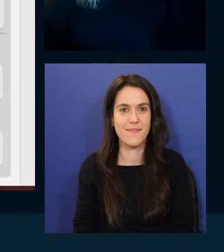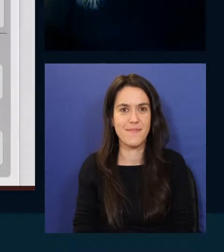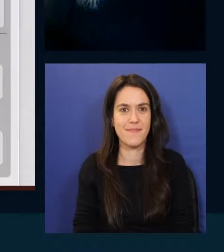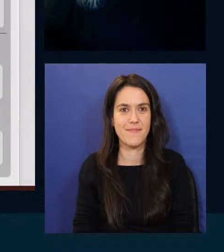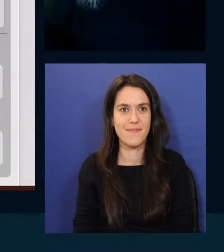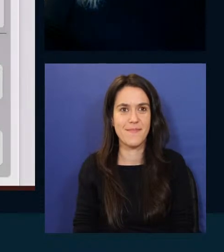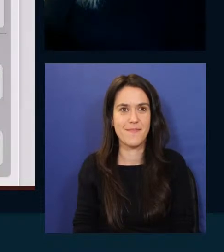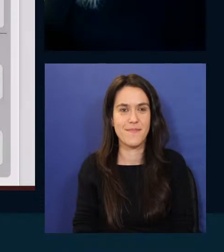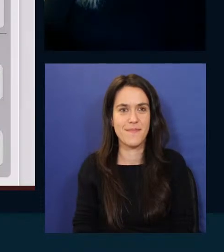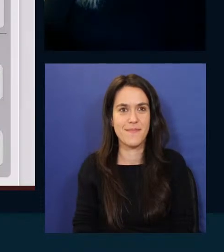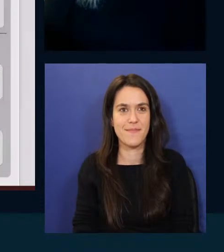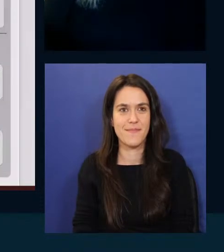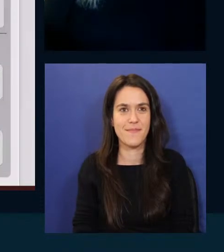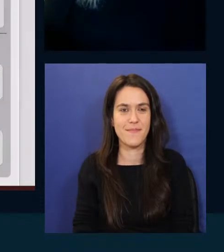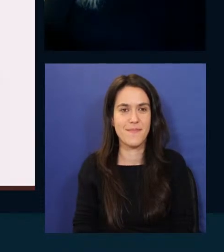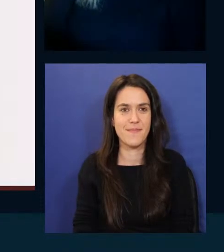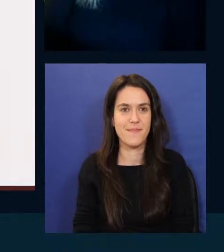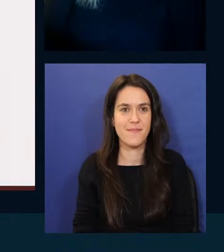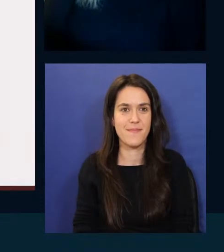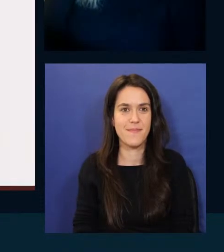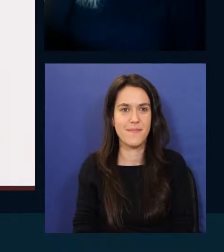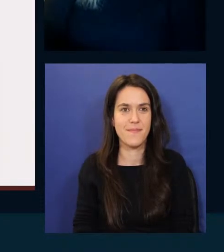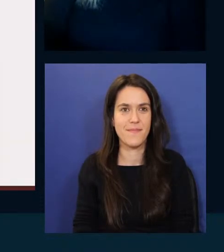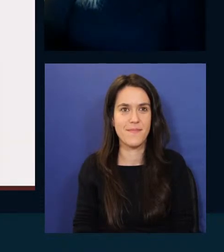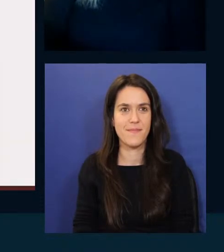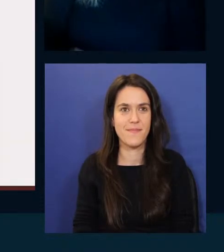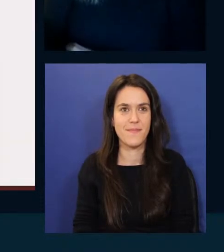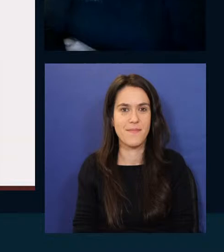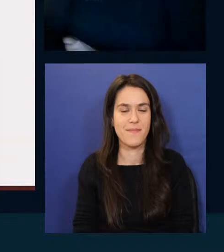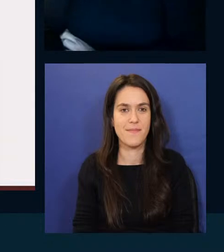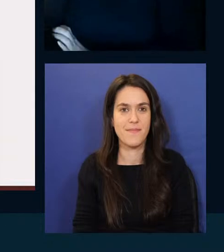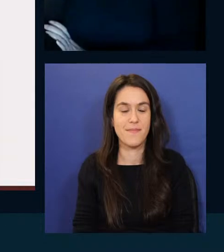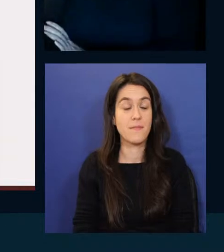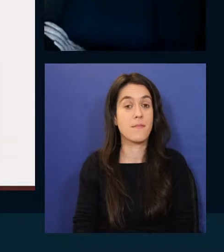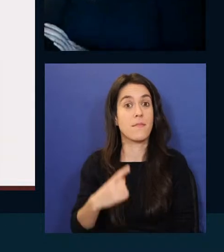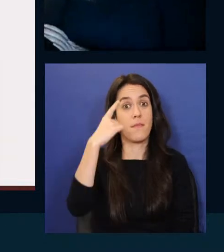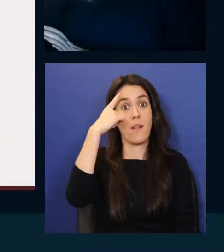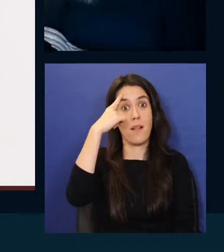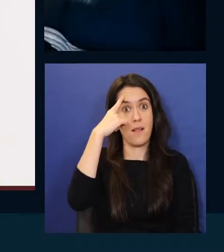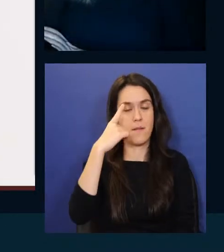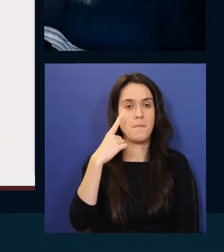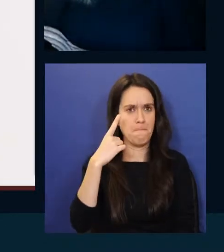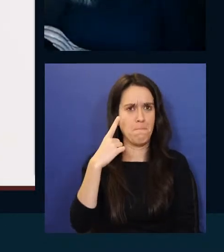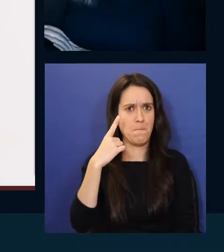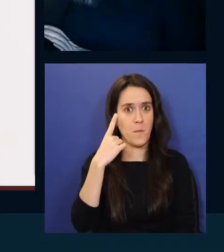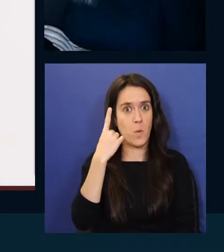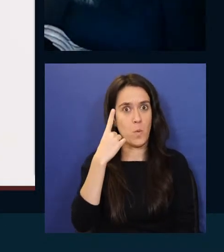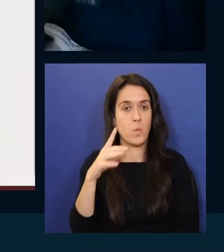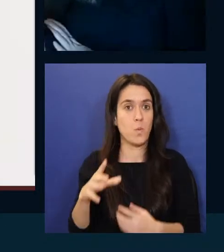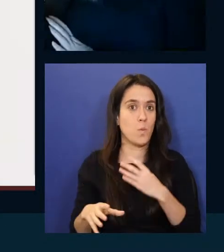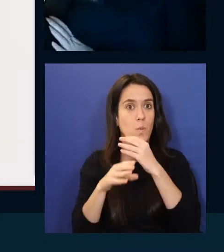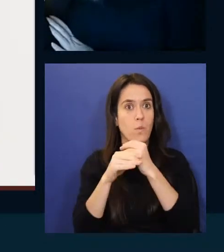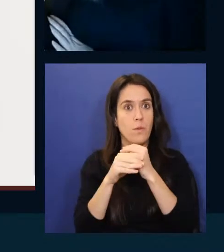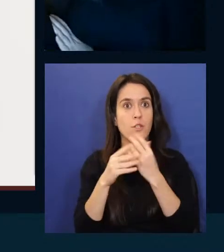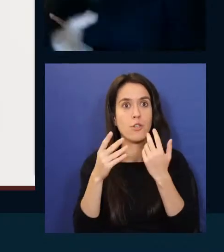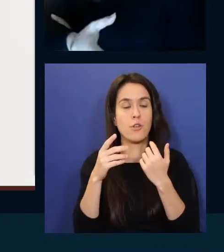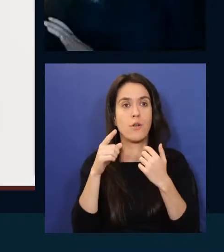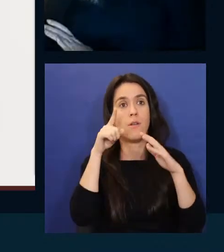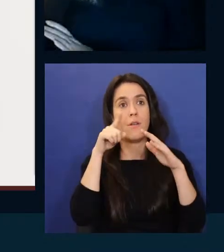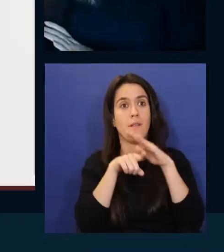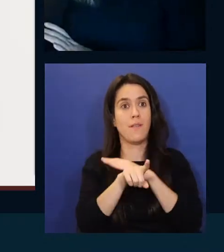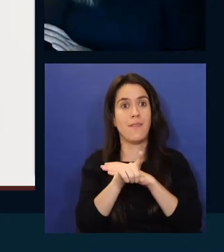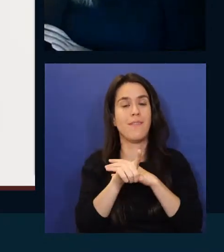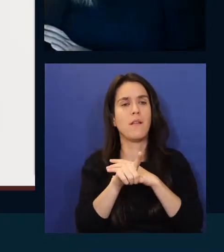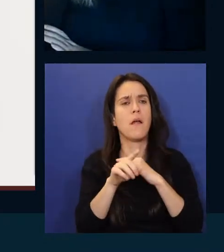Yeah, and another thing, if we go into the Power BI service, there is a different